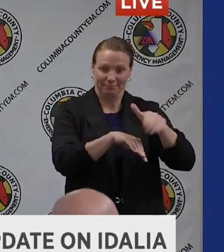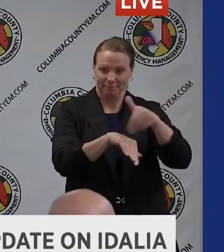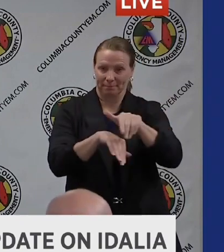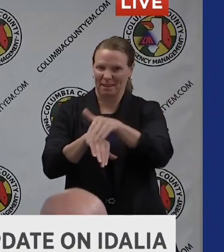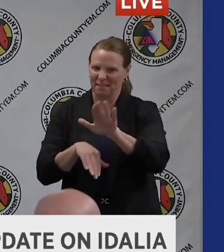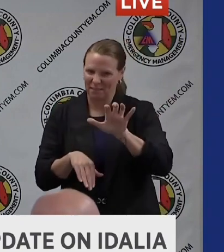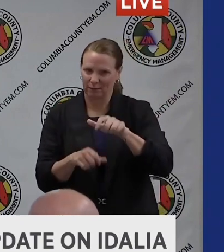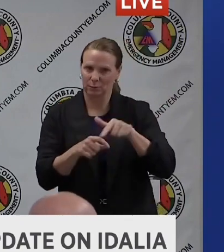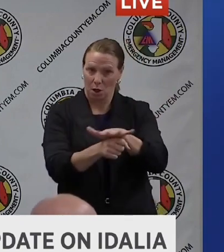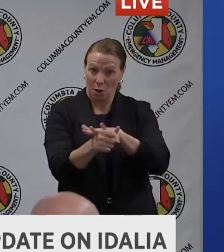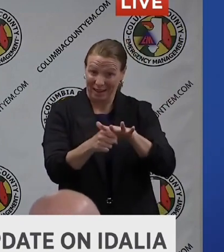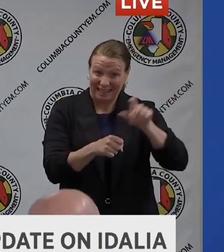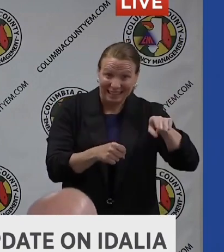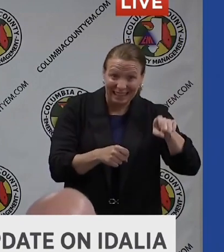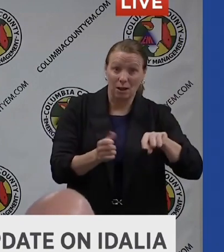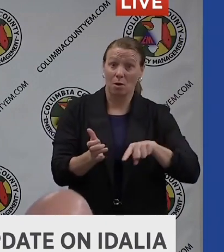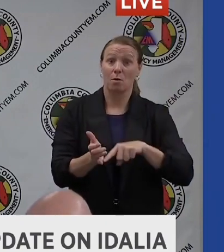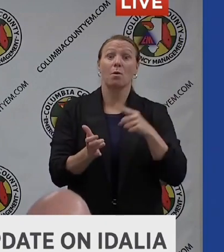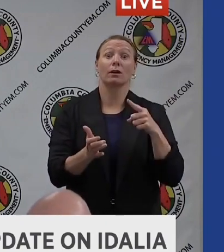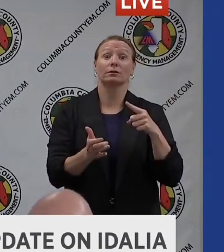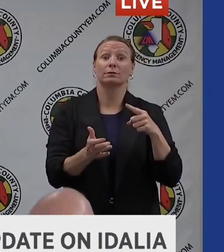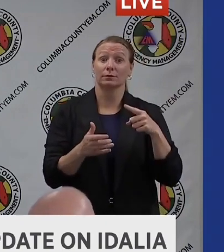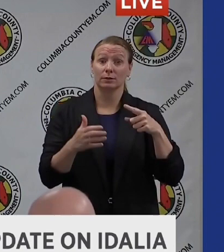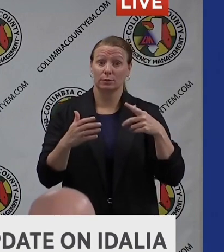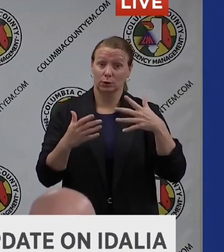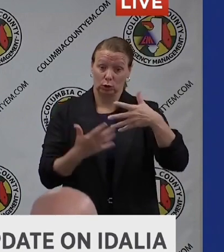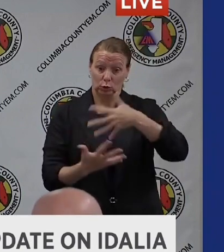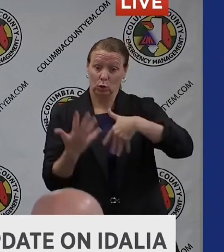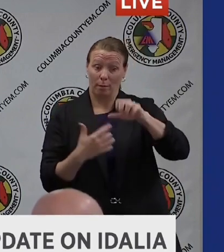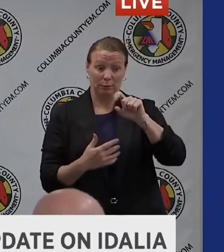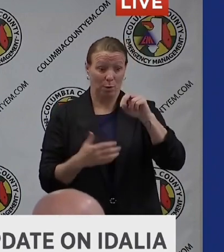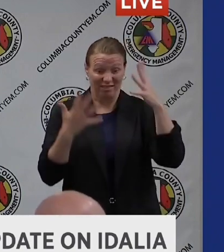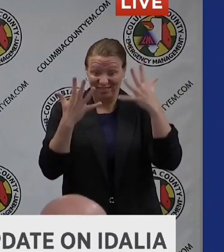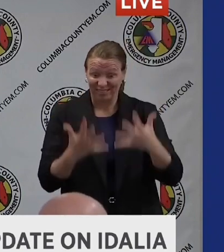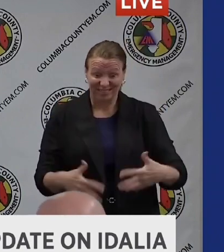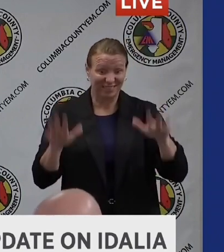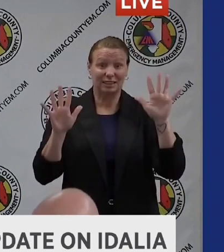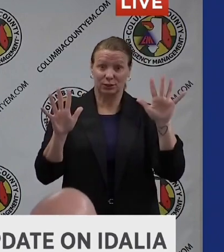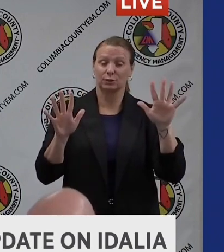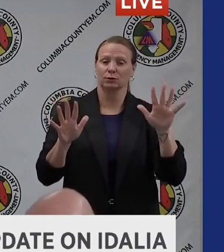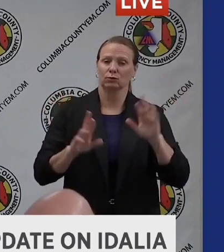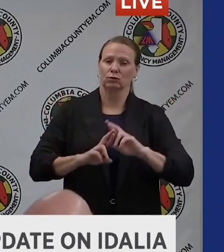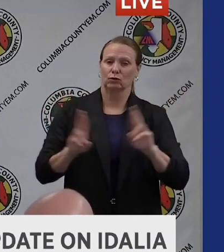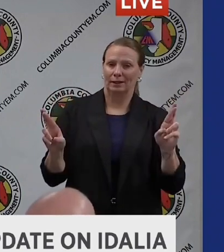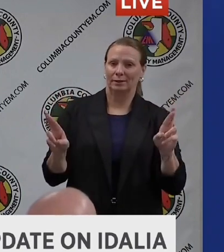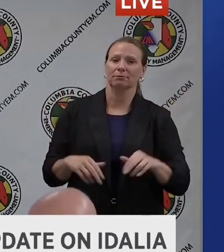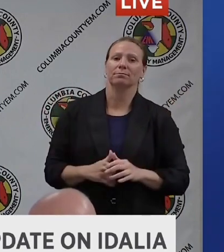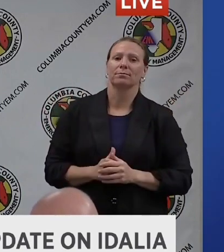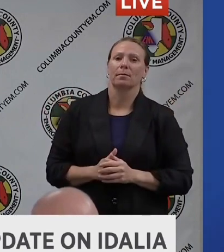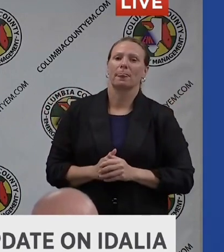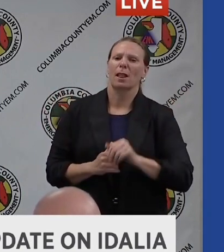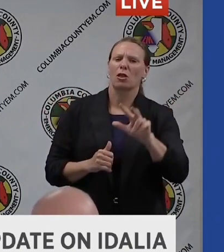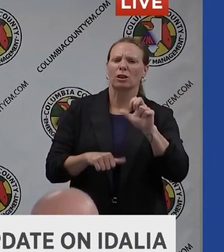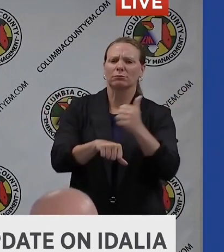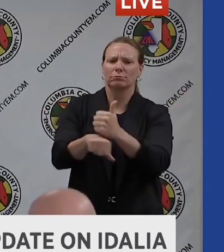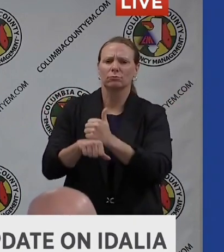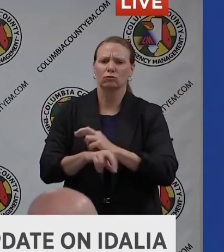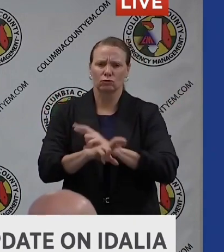it once the storm passes by. We have 3,000 staged and ready to deploy.